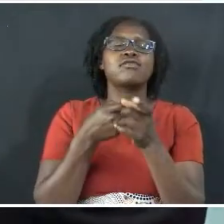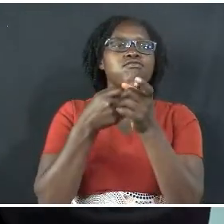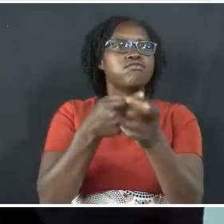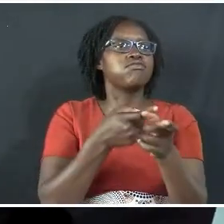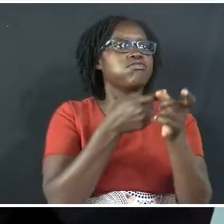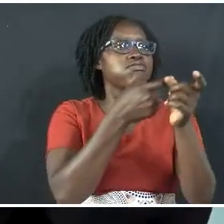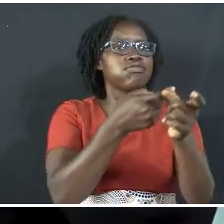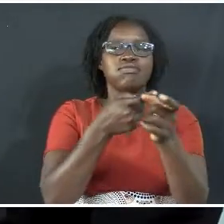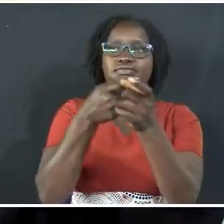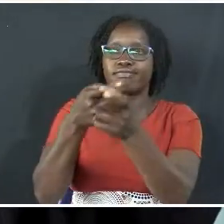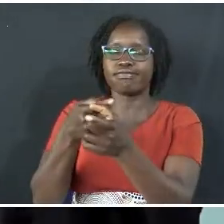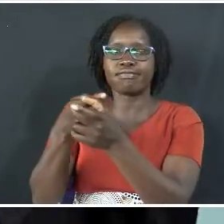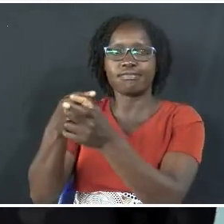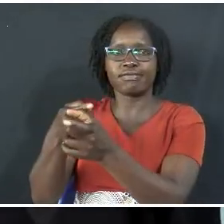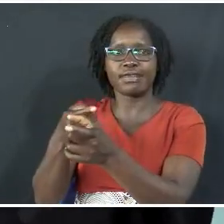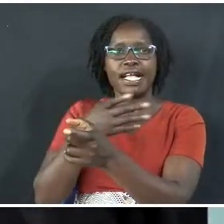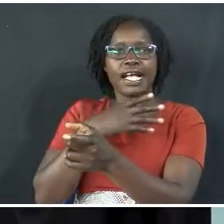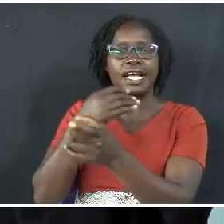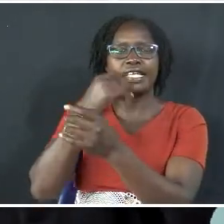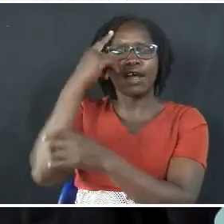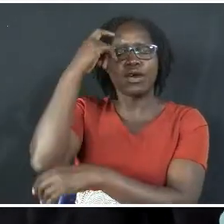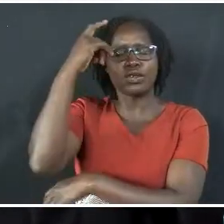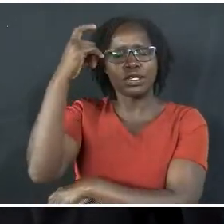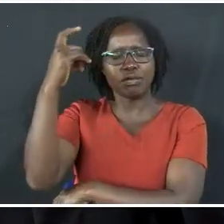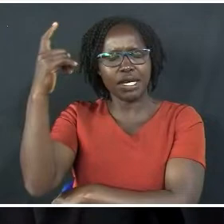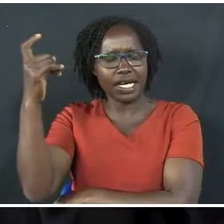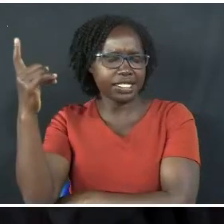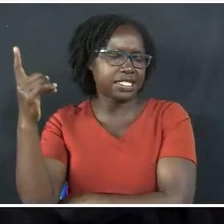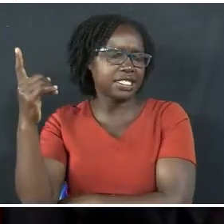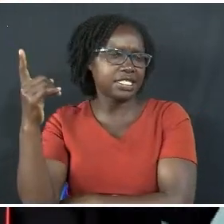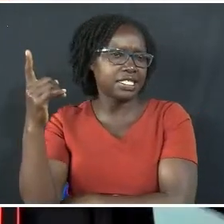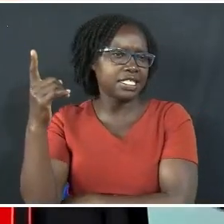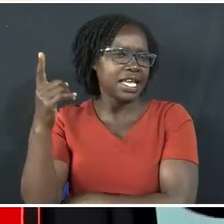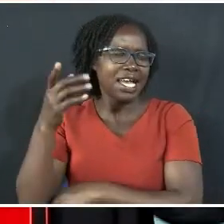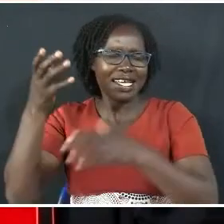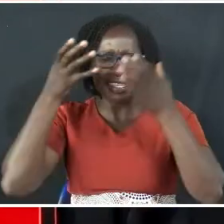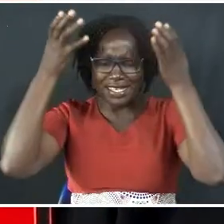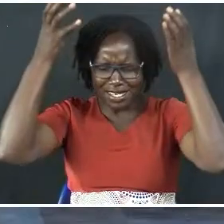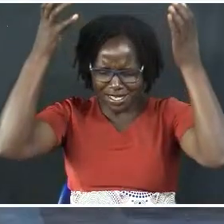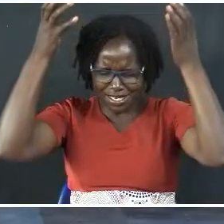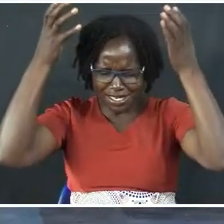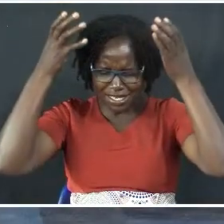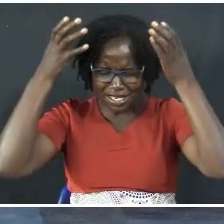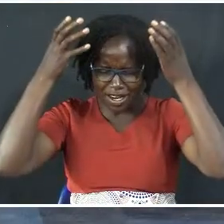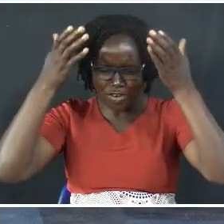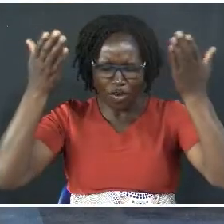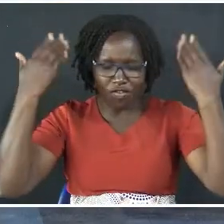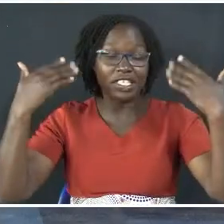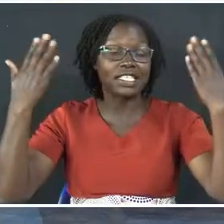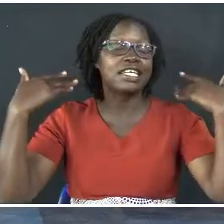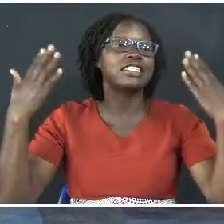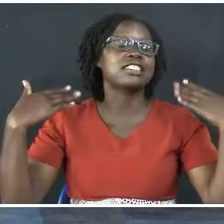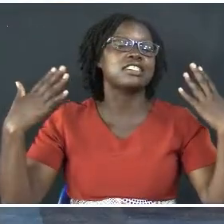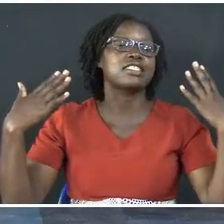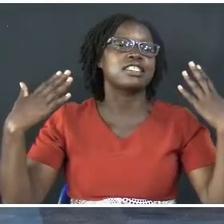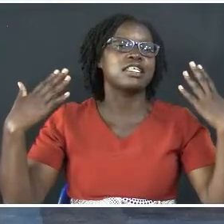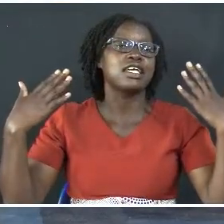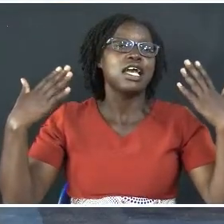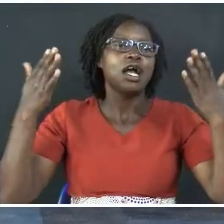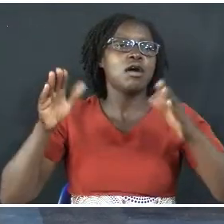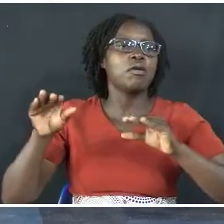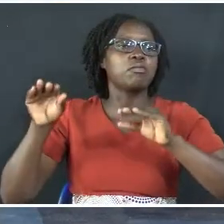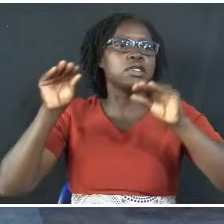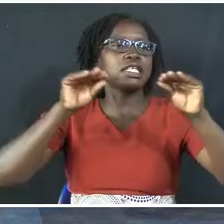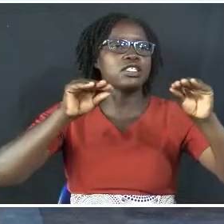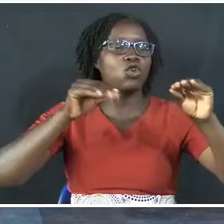rewards. And I want to imagine the crown of eternity placed on